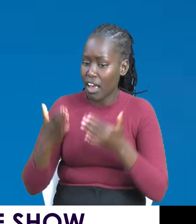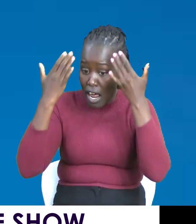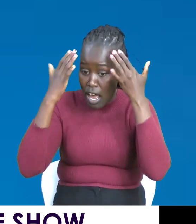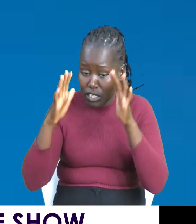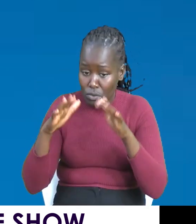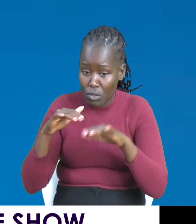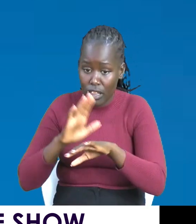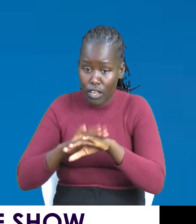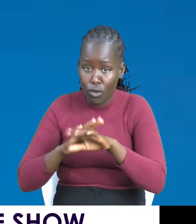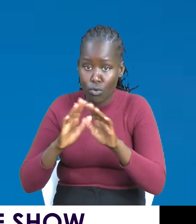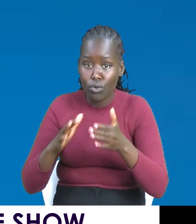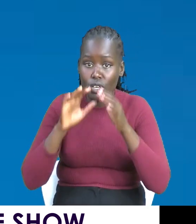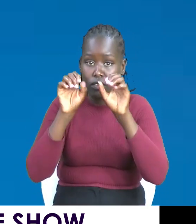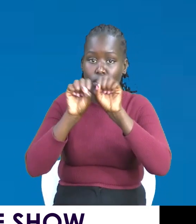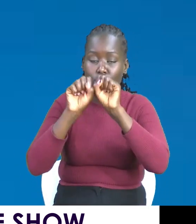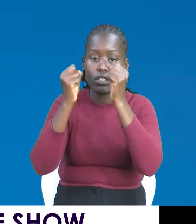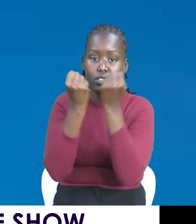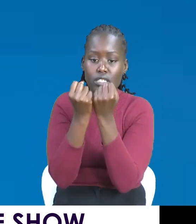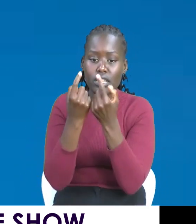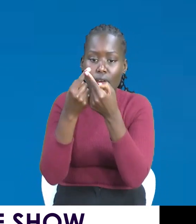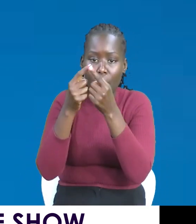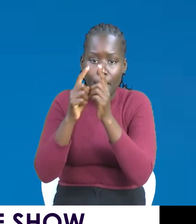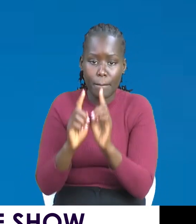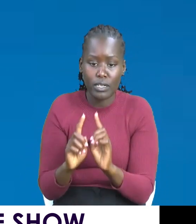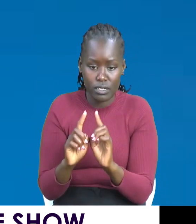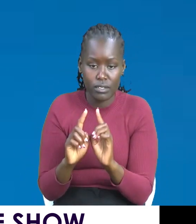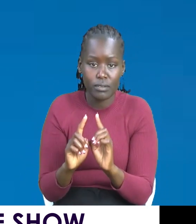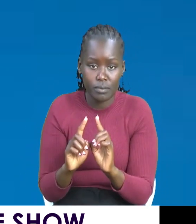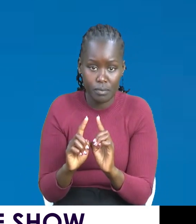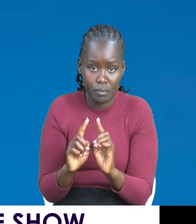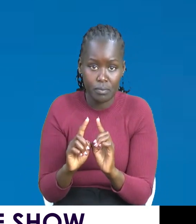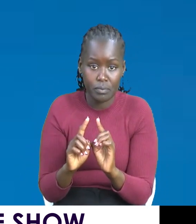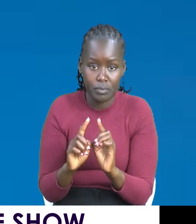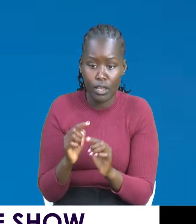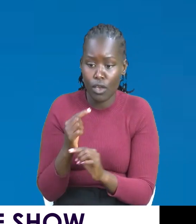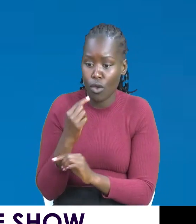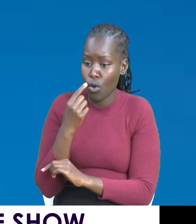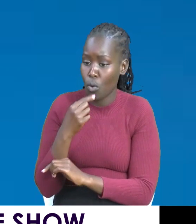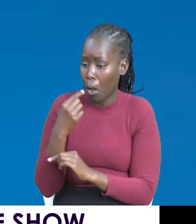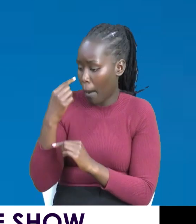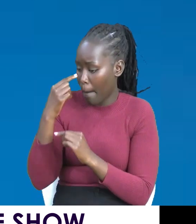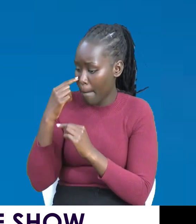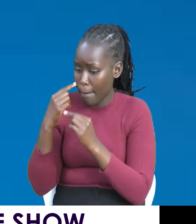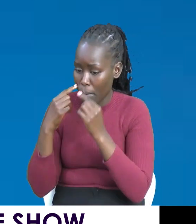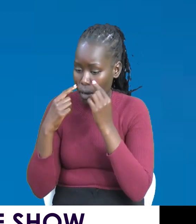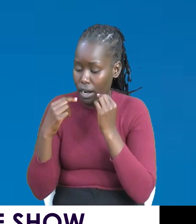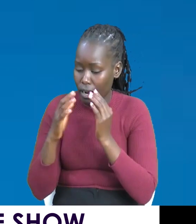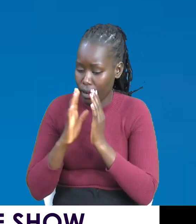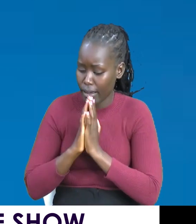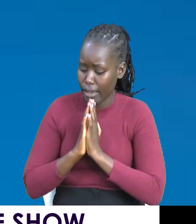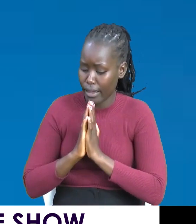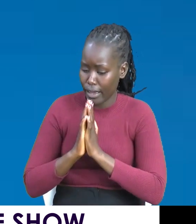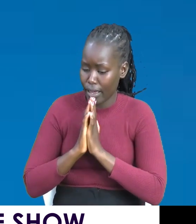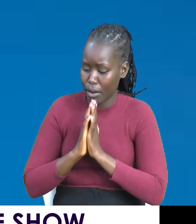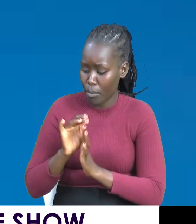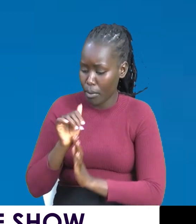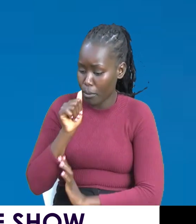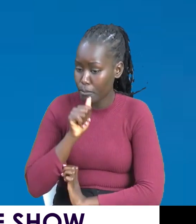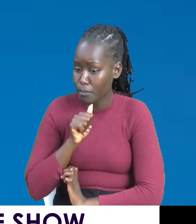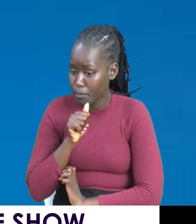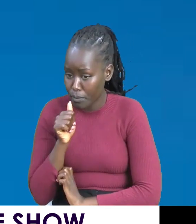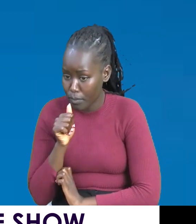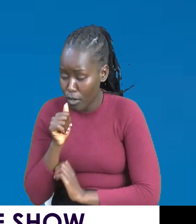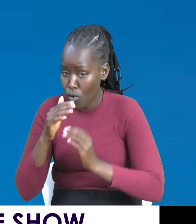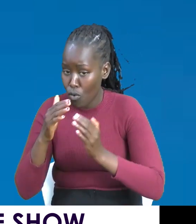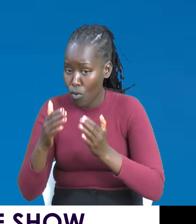the society, but there is a vindication. Those who shed their tears in prayer in secret will